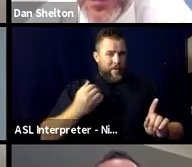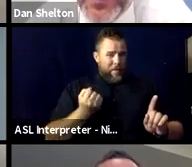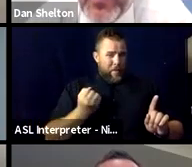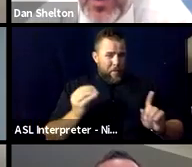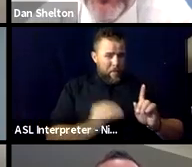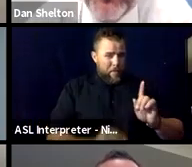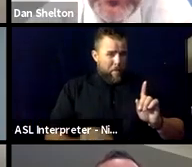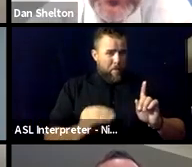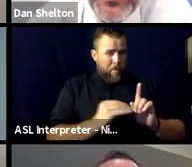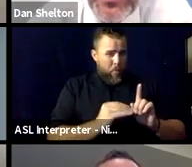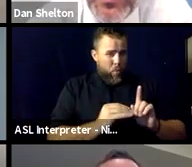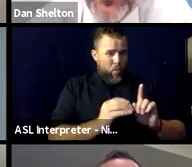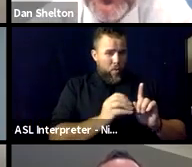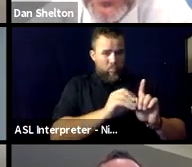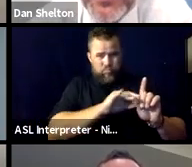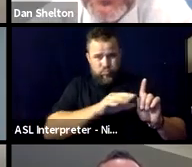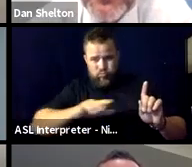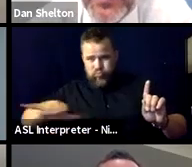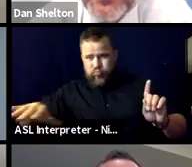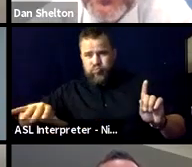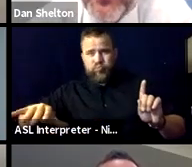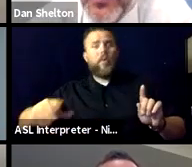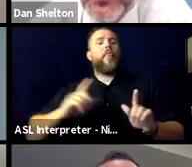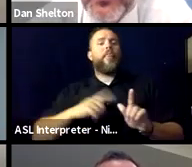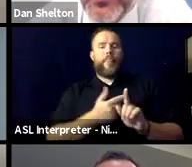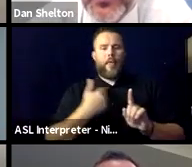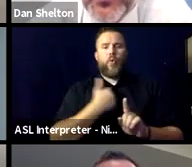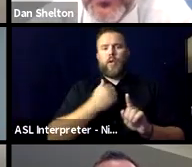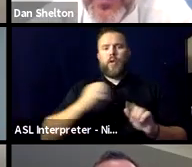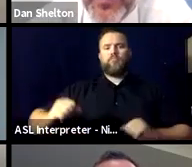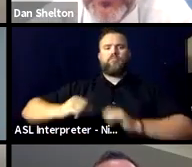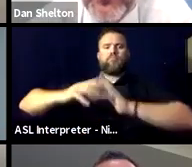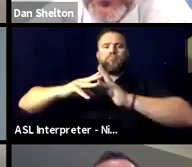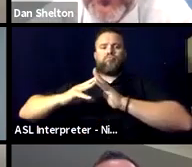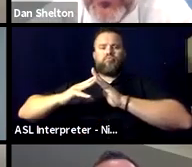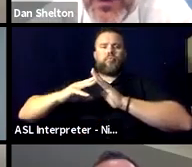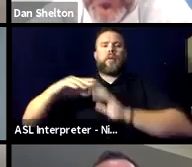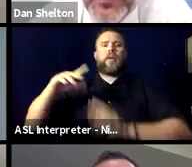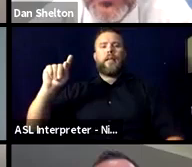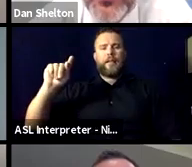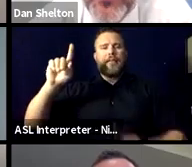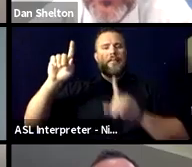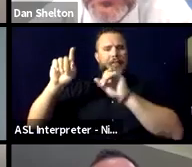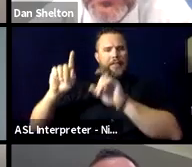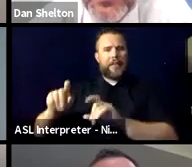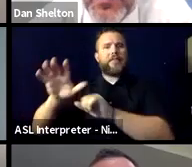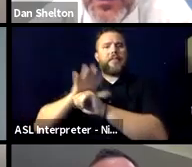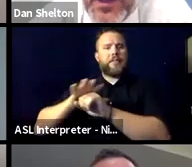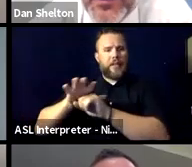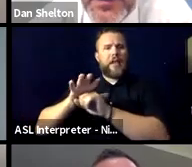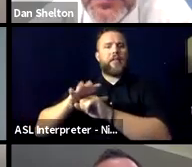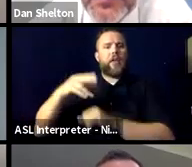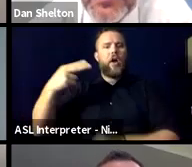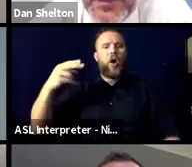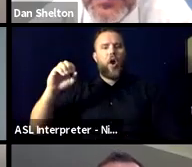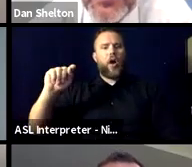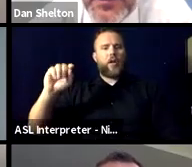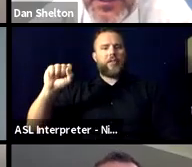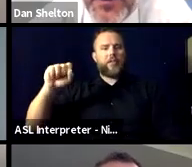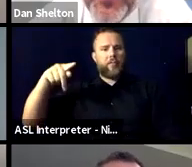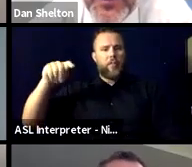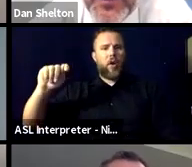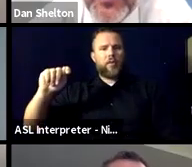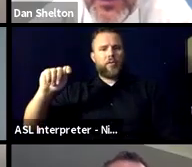and the state have offered those testing sites. For those of you who maybe have driven around, you may have seen some of the county testing